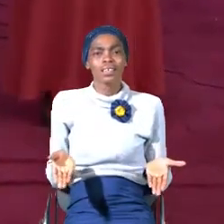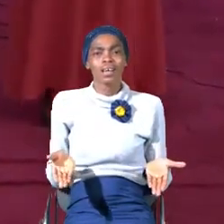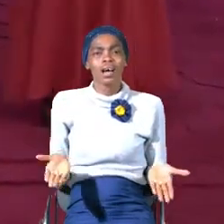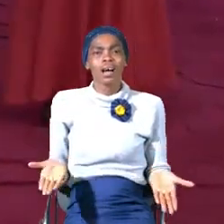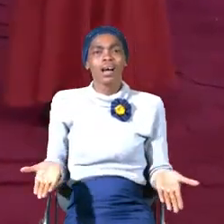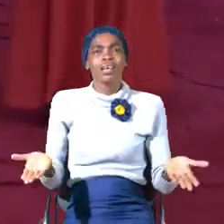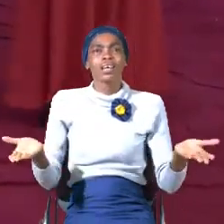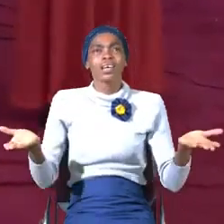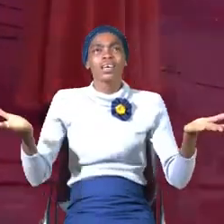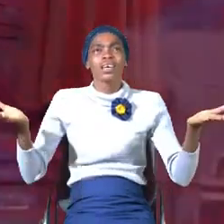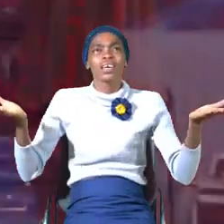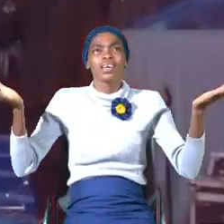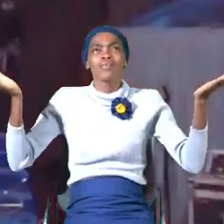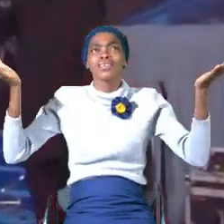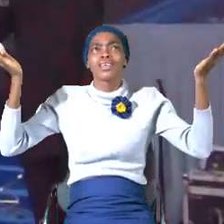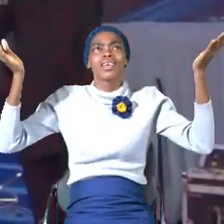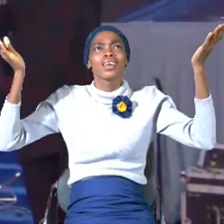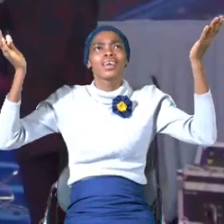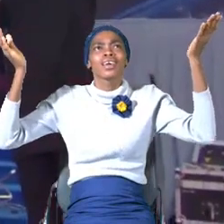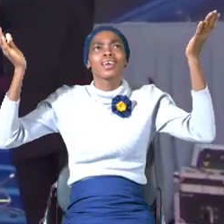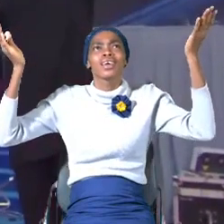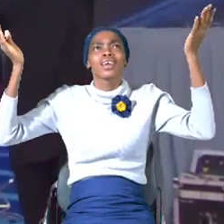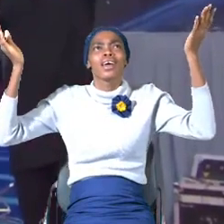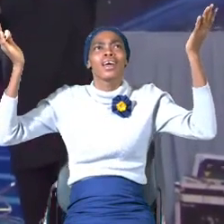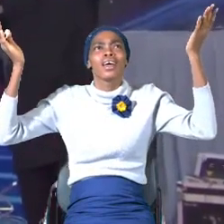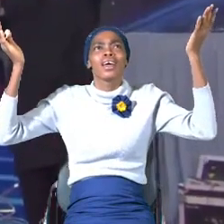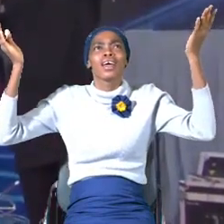Lifting hands.